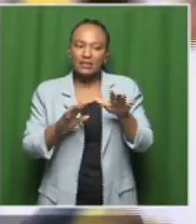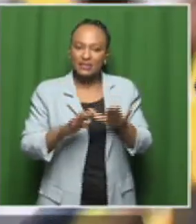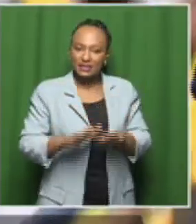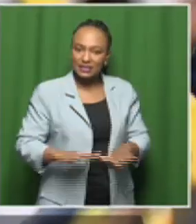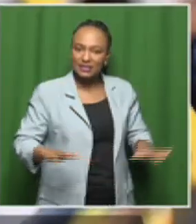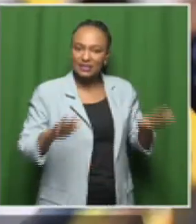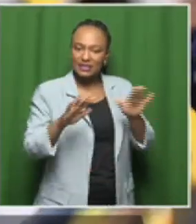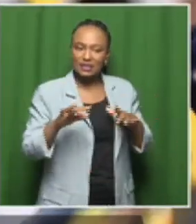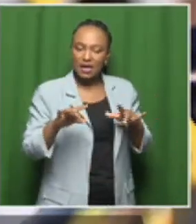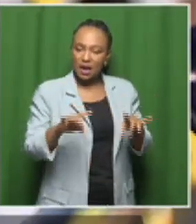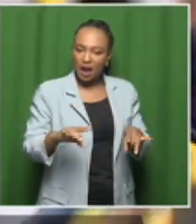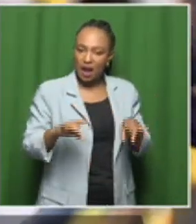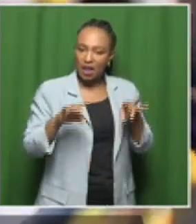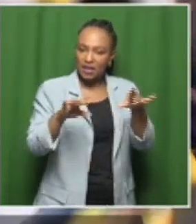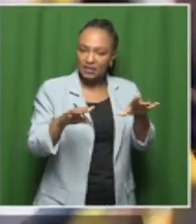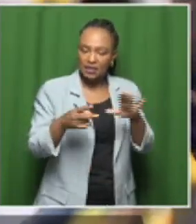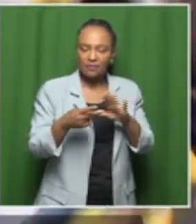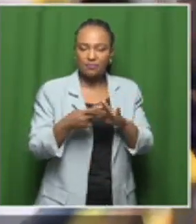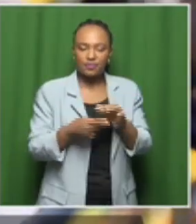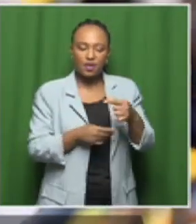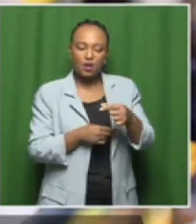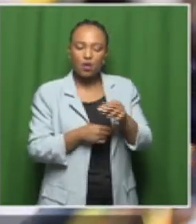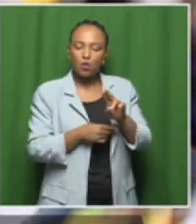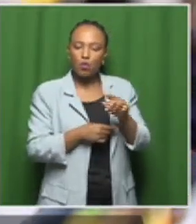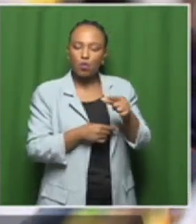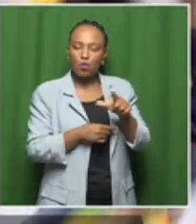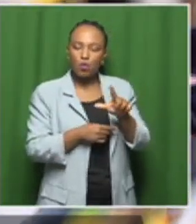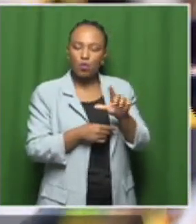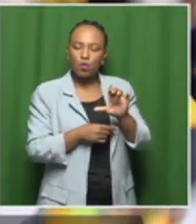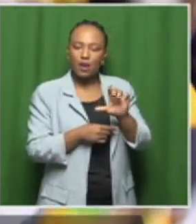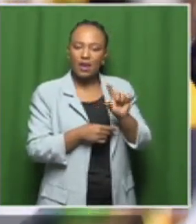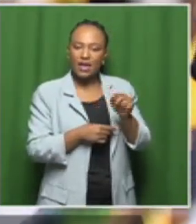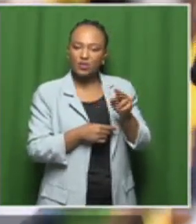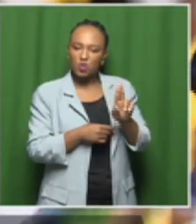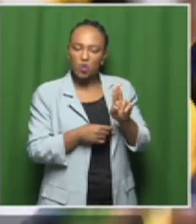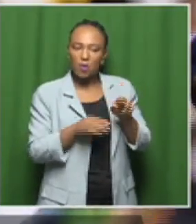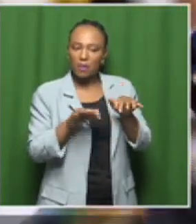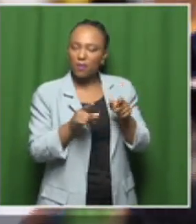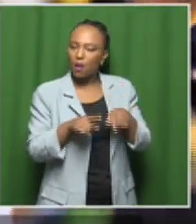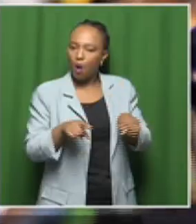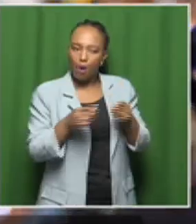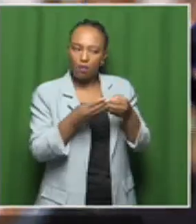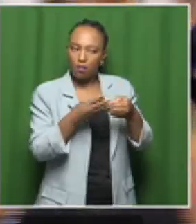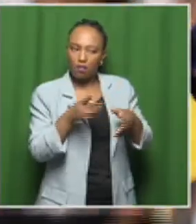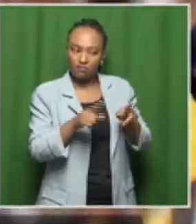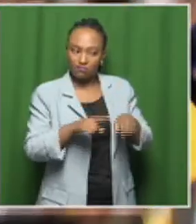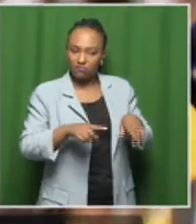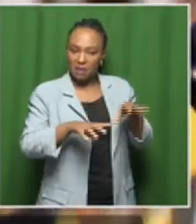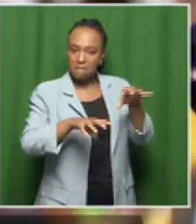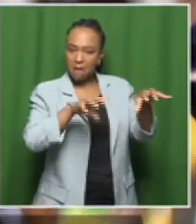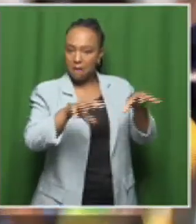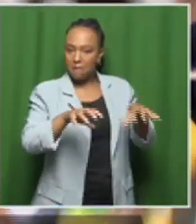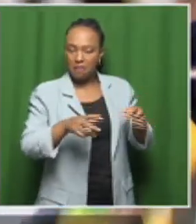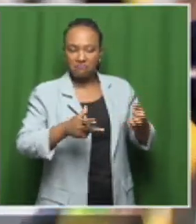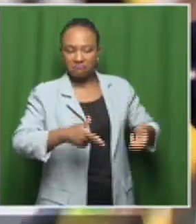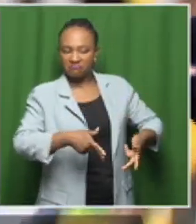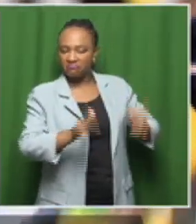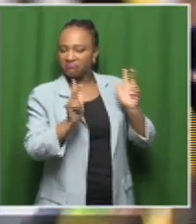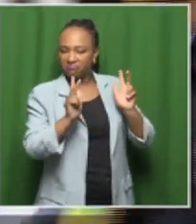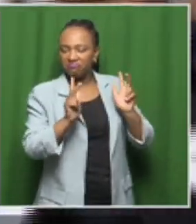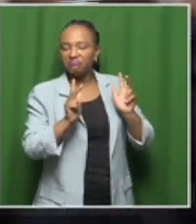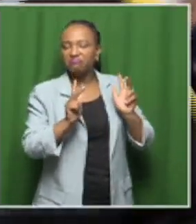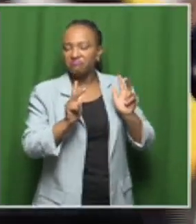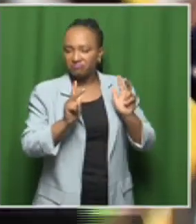that you see, it is simply because the people have been abandoned. As a National Executive Committee, we were presented by